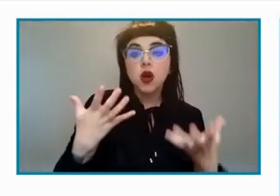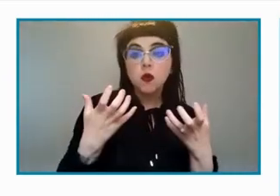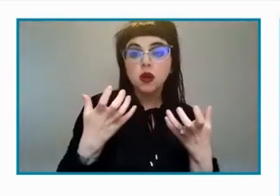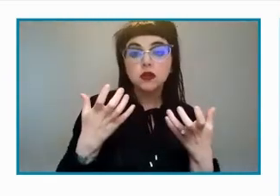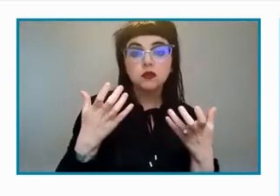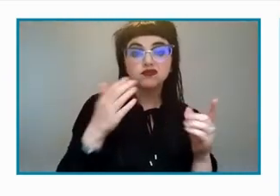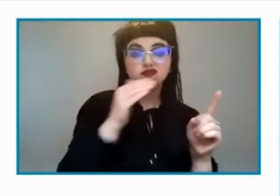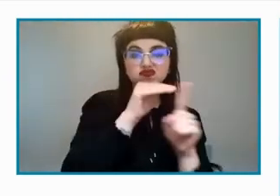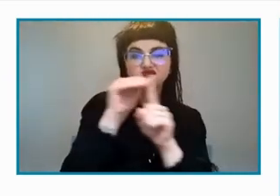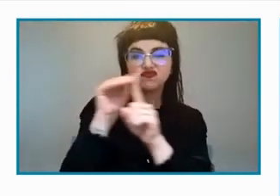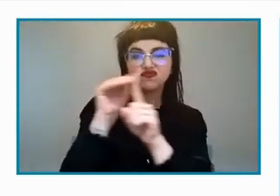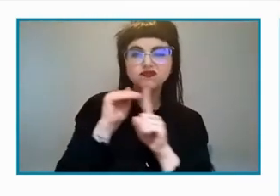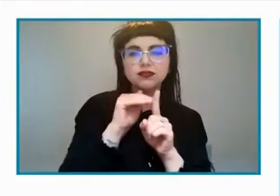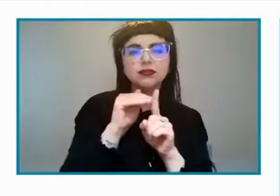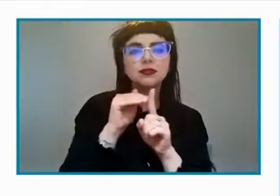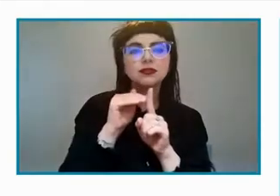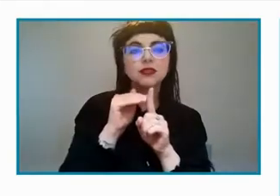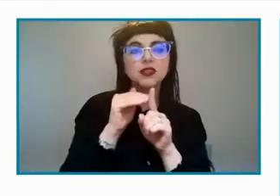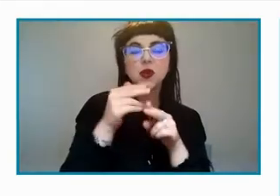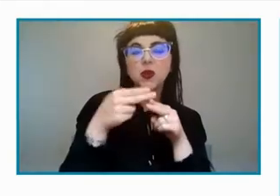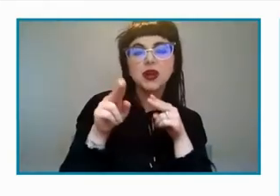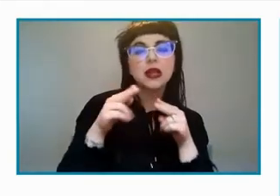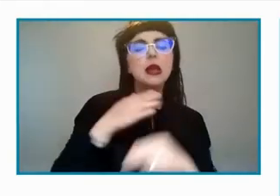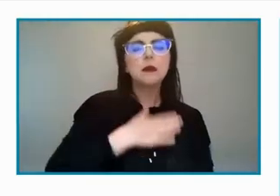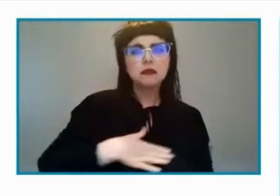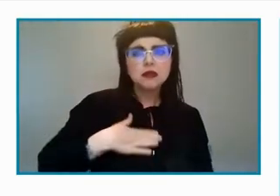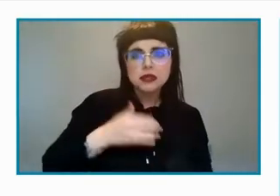quickly to please throw your questions in the chat.